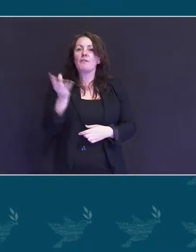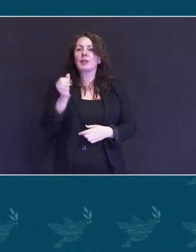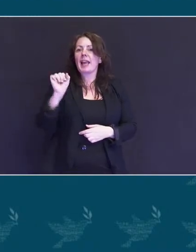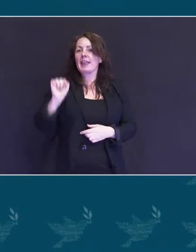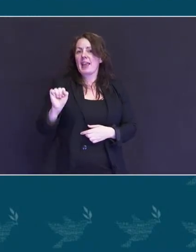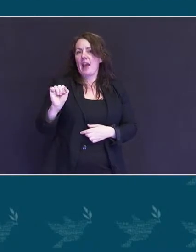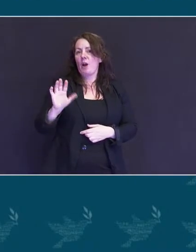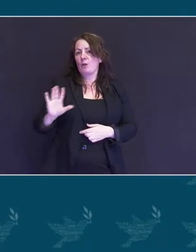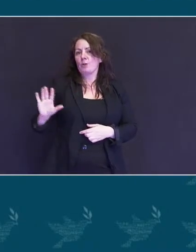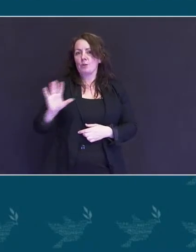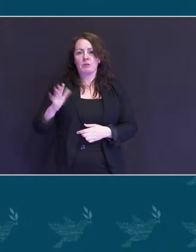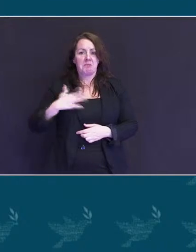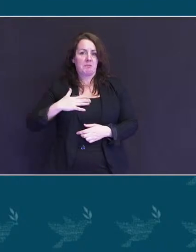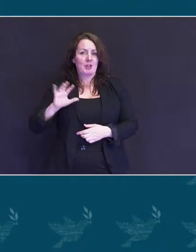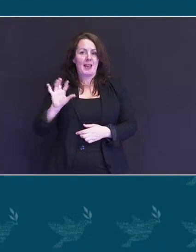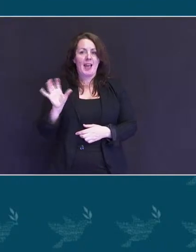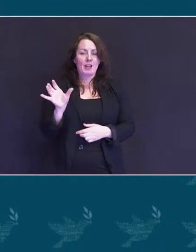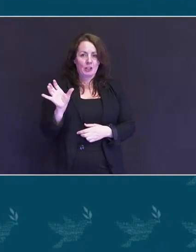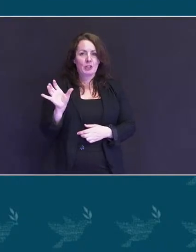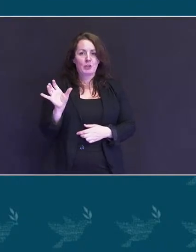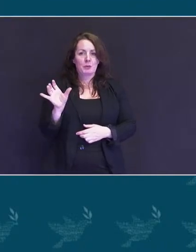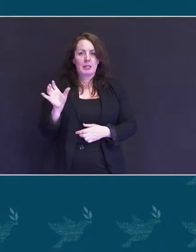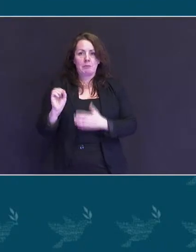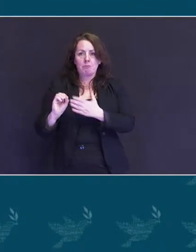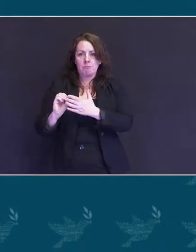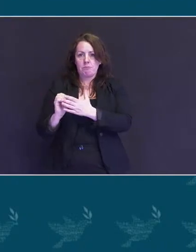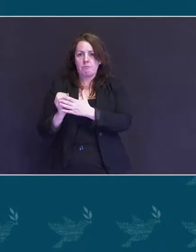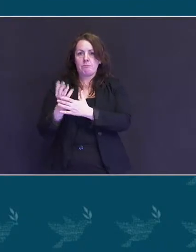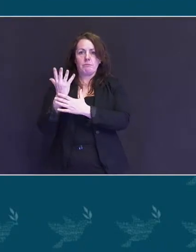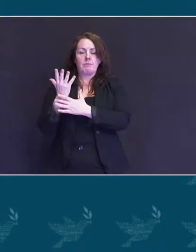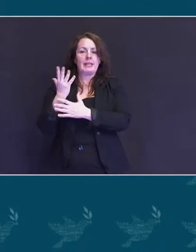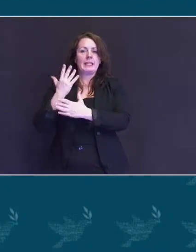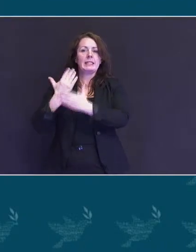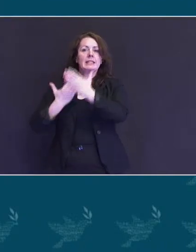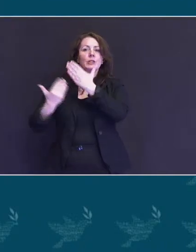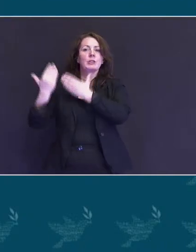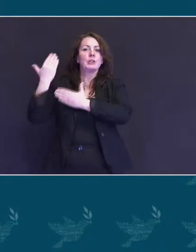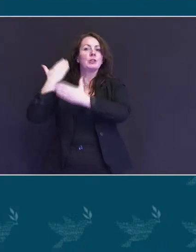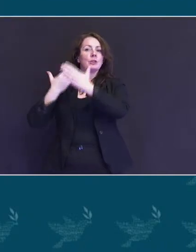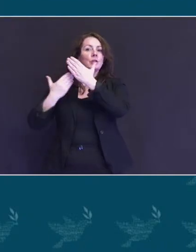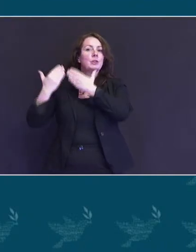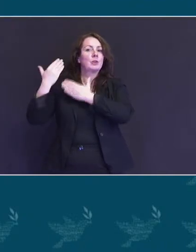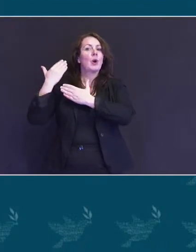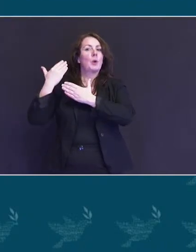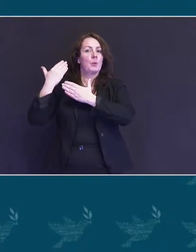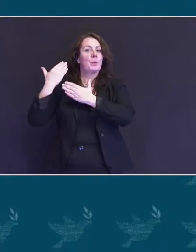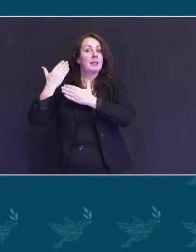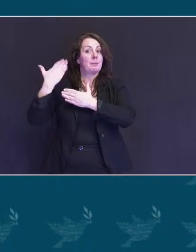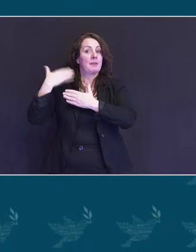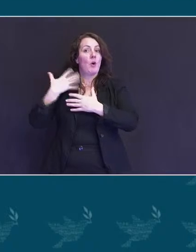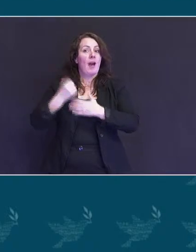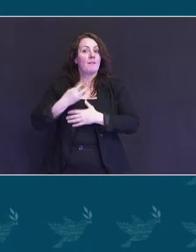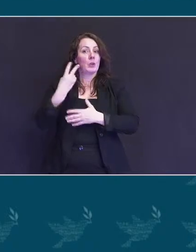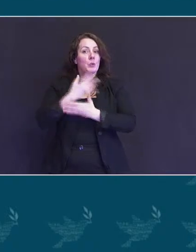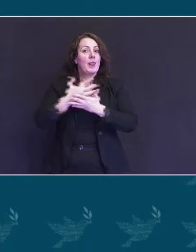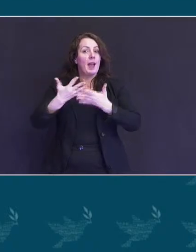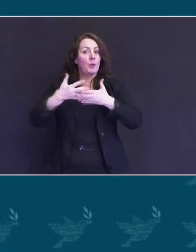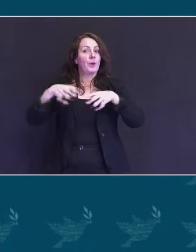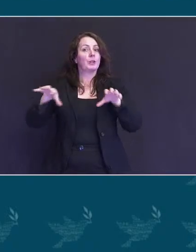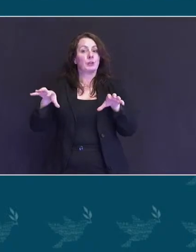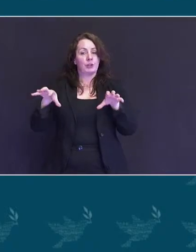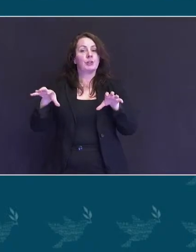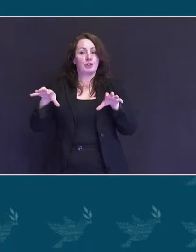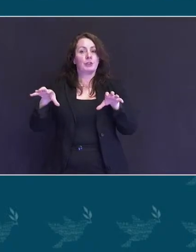comes from a history where there has been mainly two languages that were very dominant,